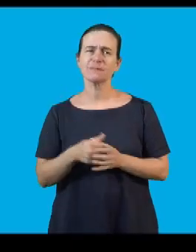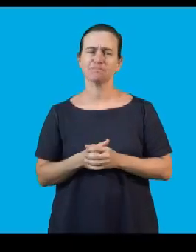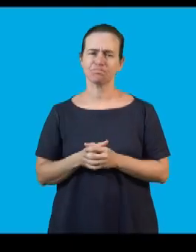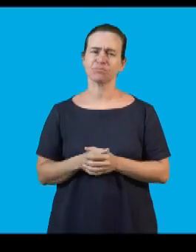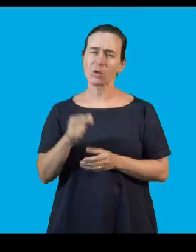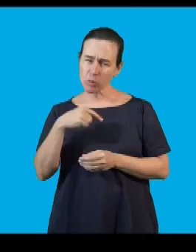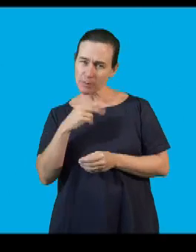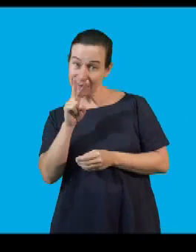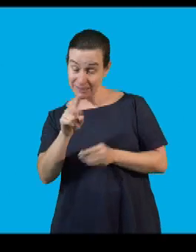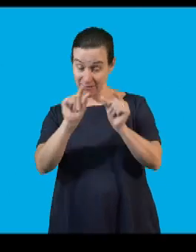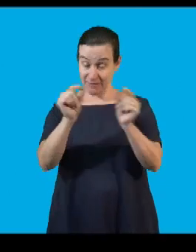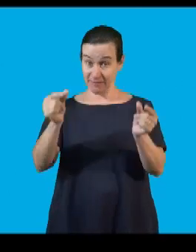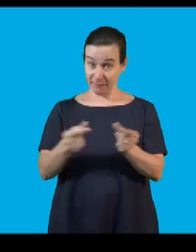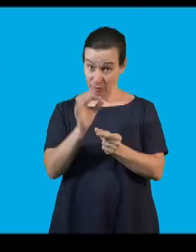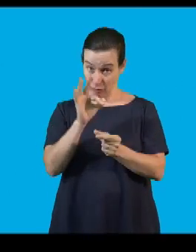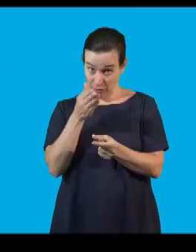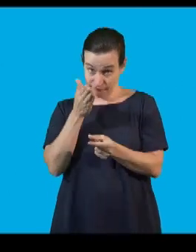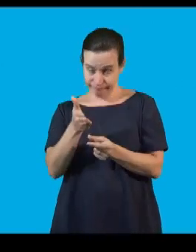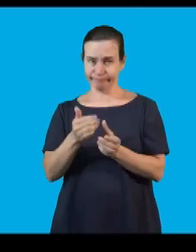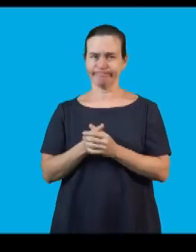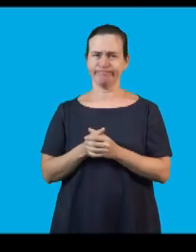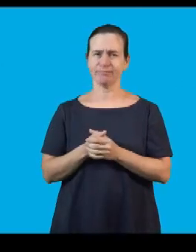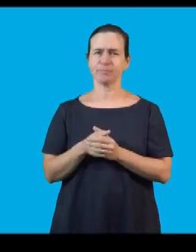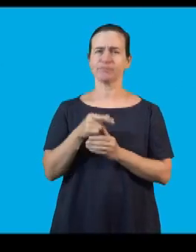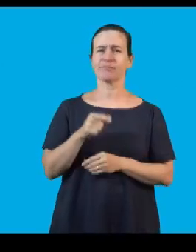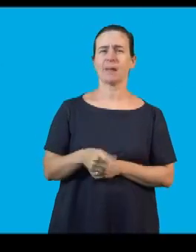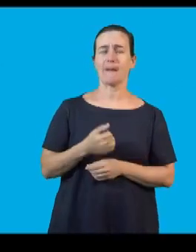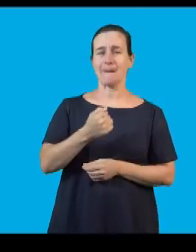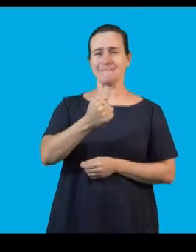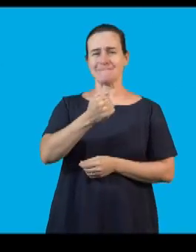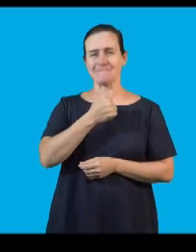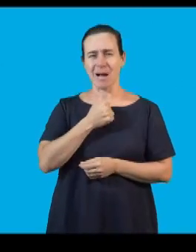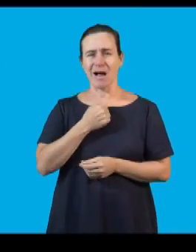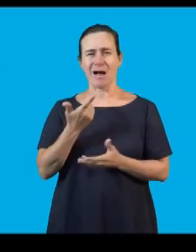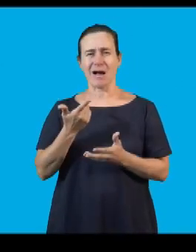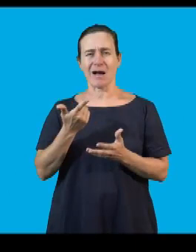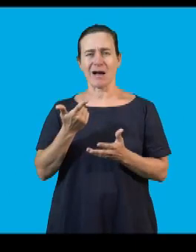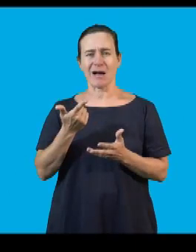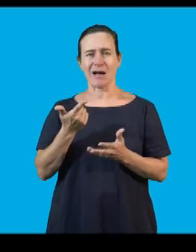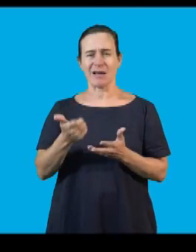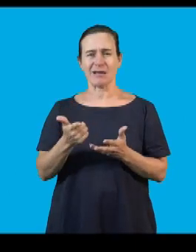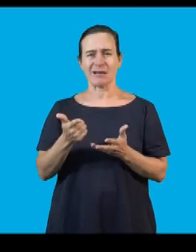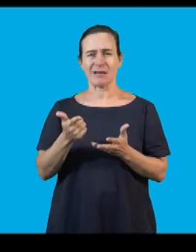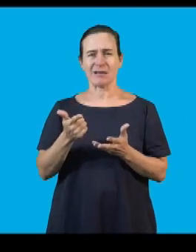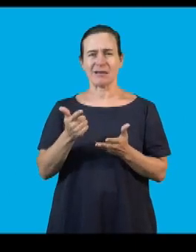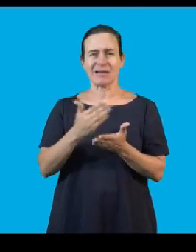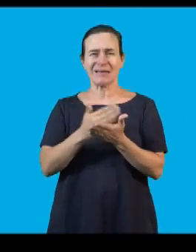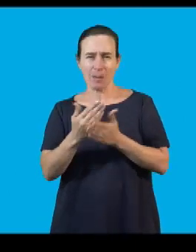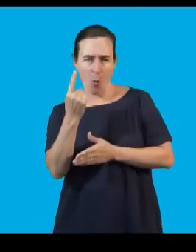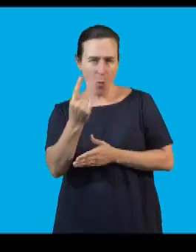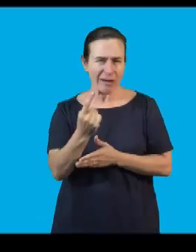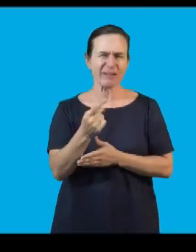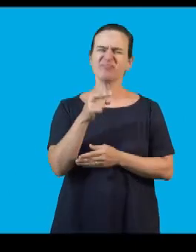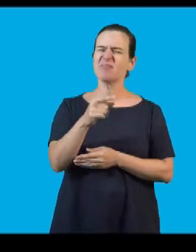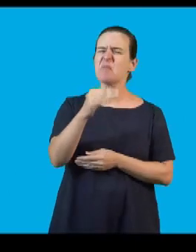is where we have to locate ourselves, all right? So whom does the phrase, my someone, refer to? The